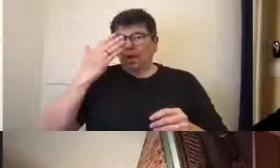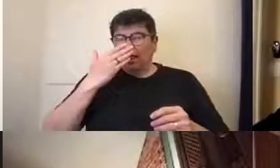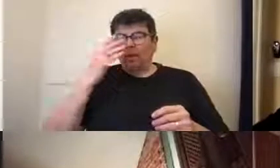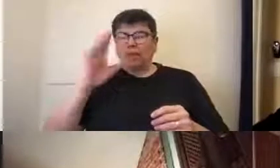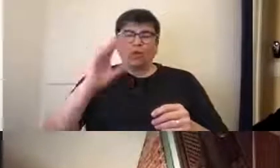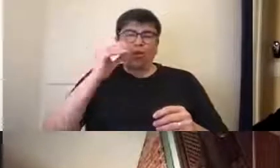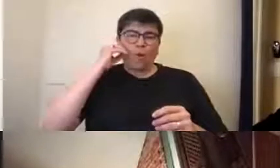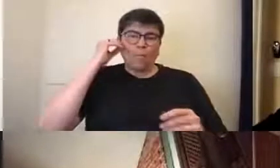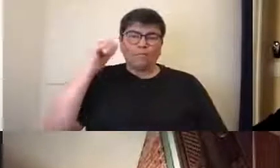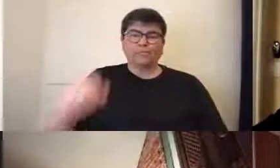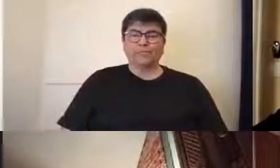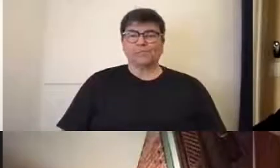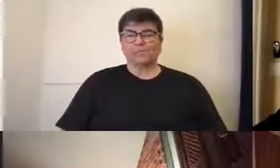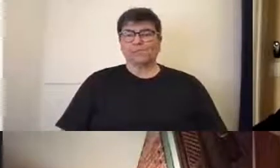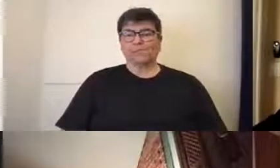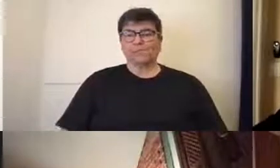home.